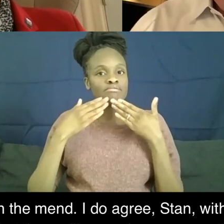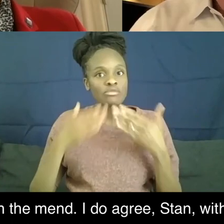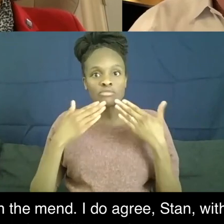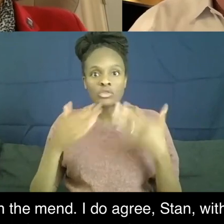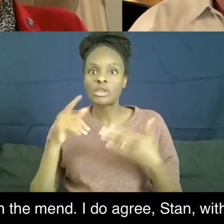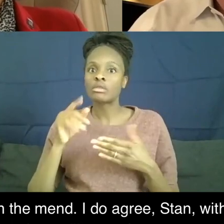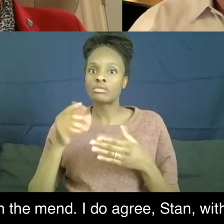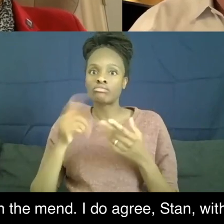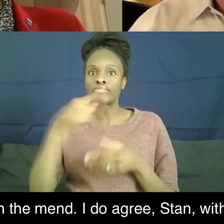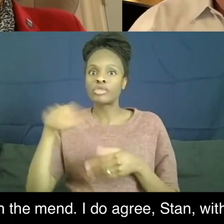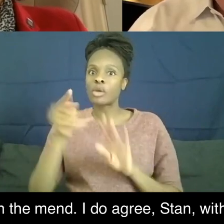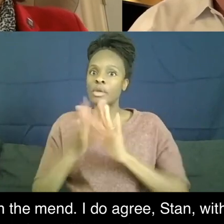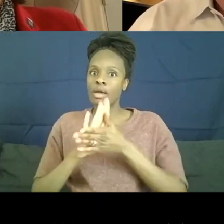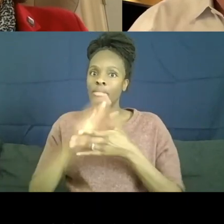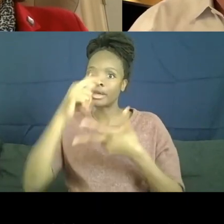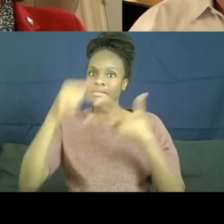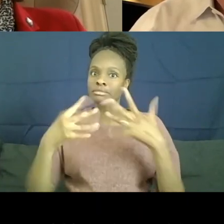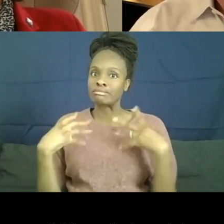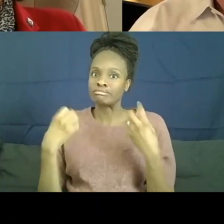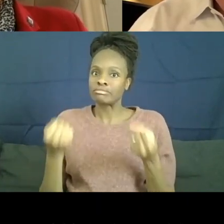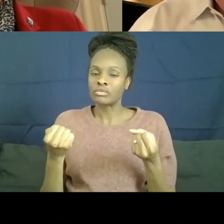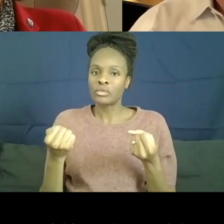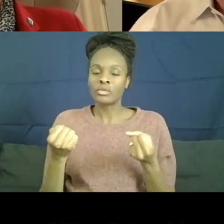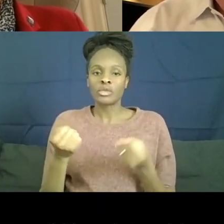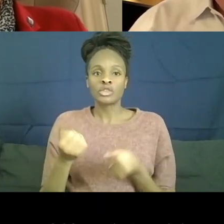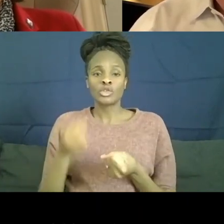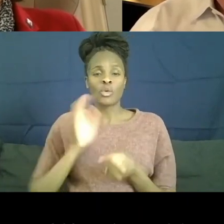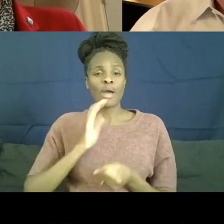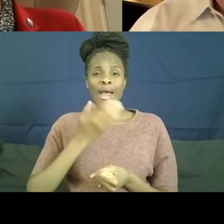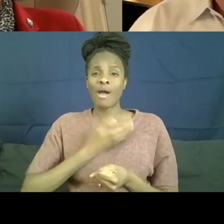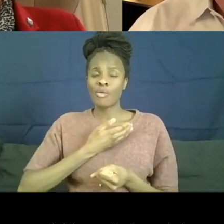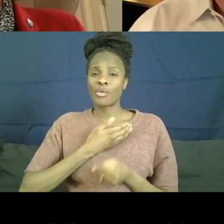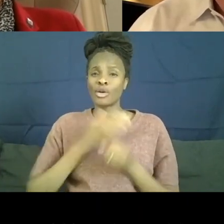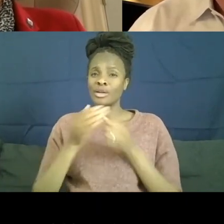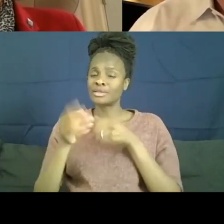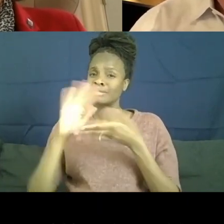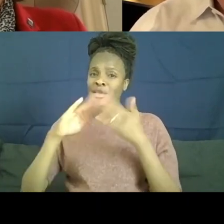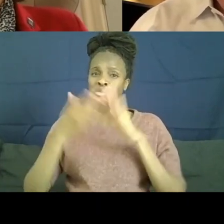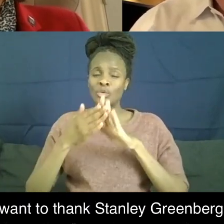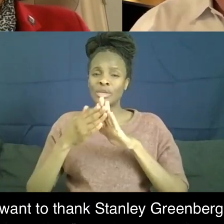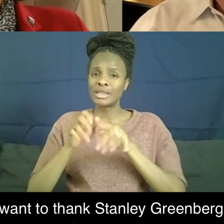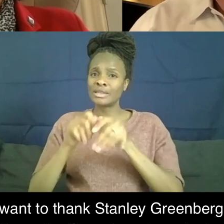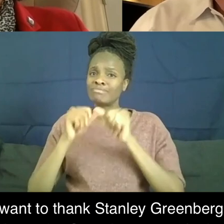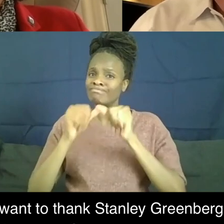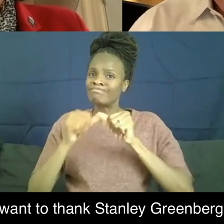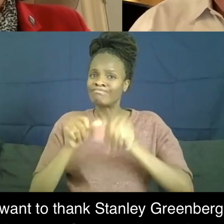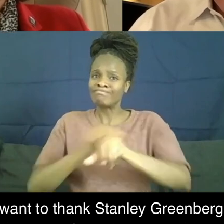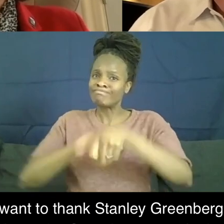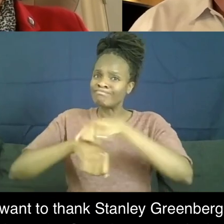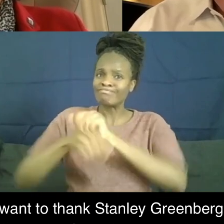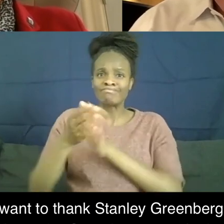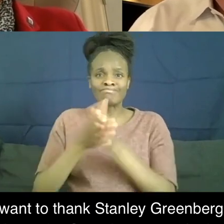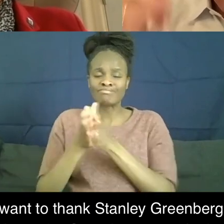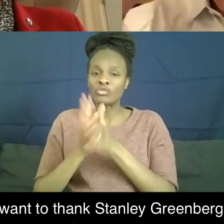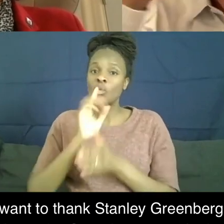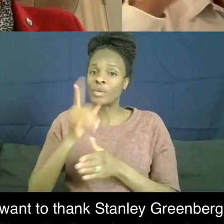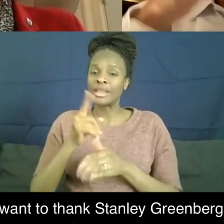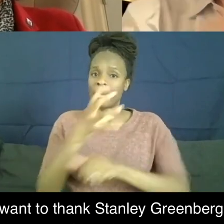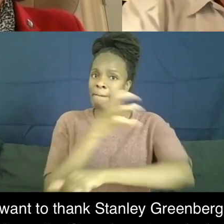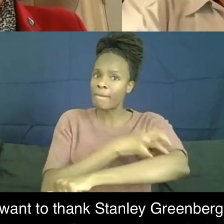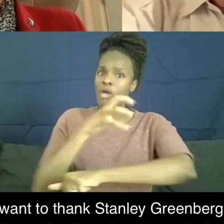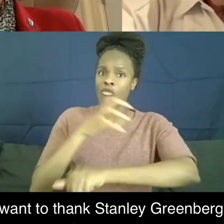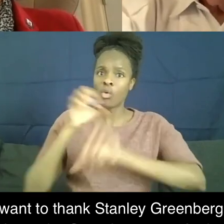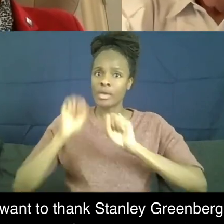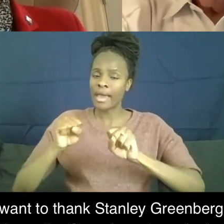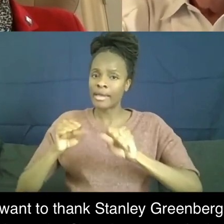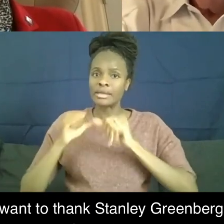that the resilience of our community is a very powerful force that can bring us forward. I want to thank Stanley Greenberg and the entire team